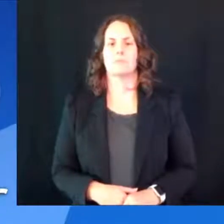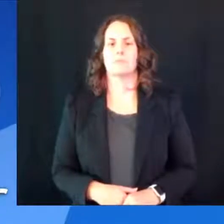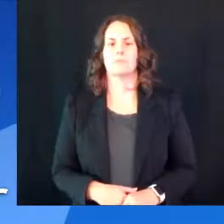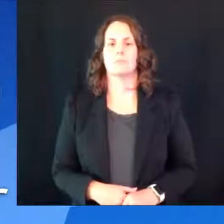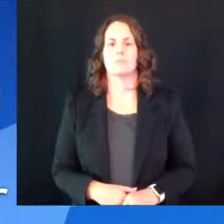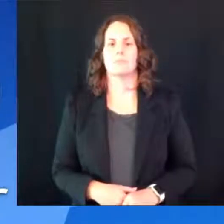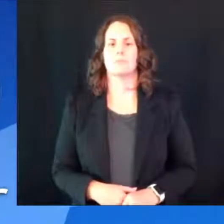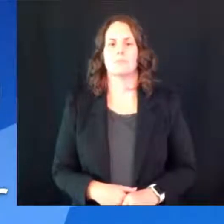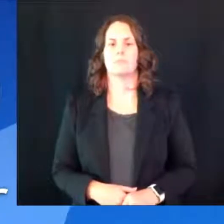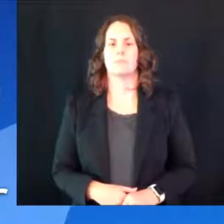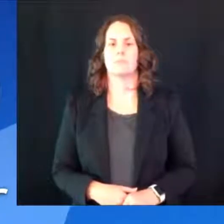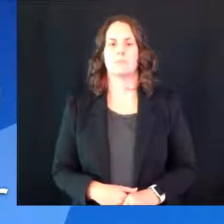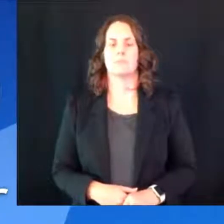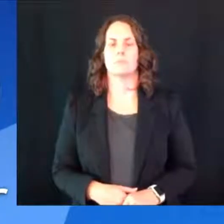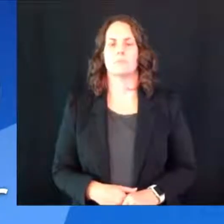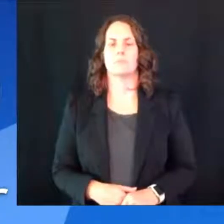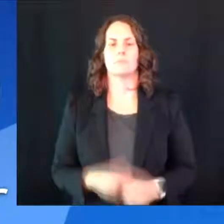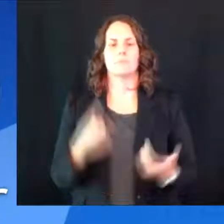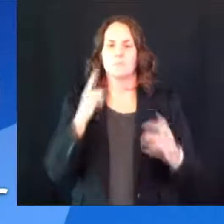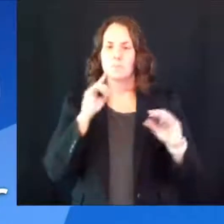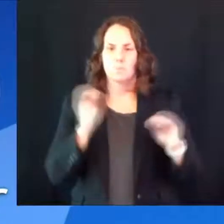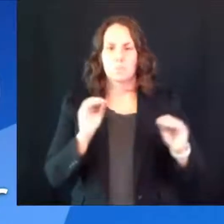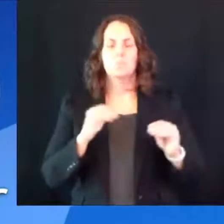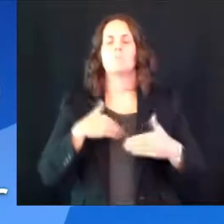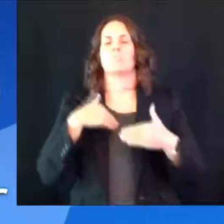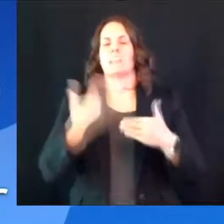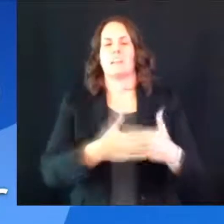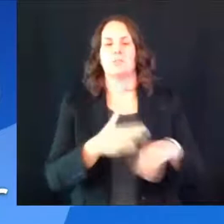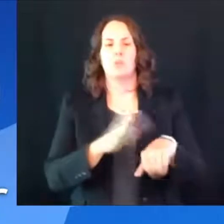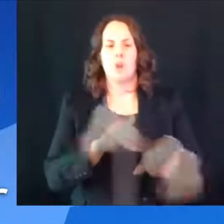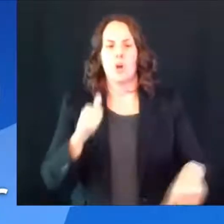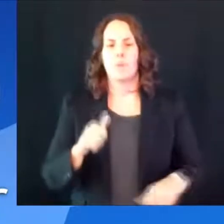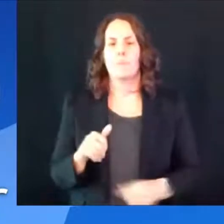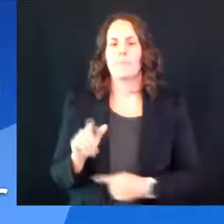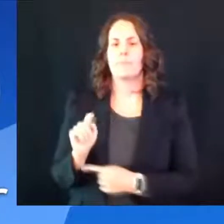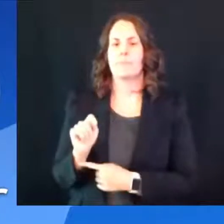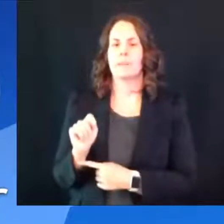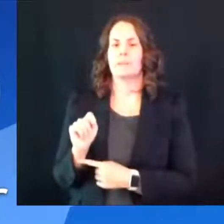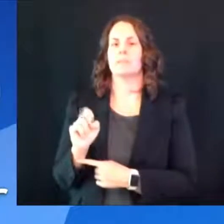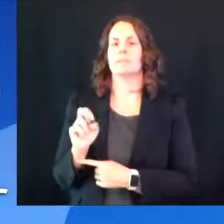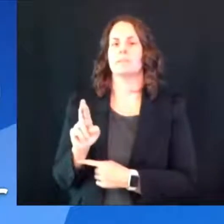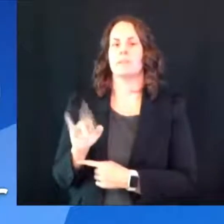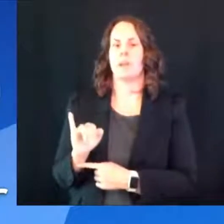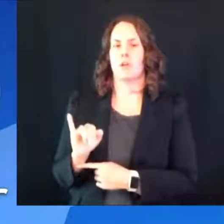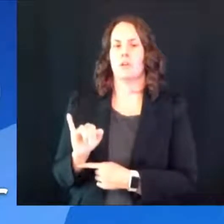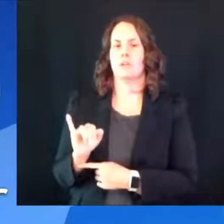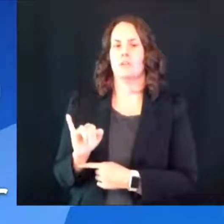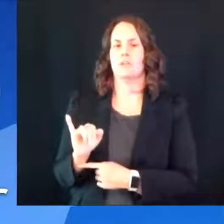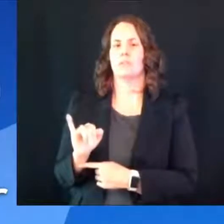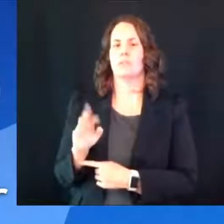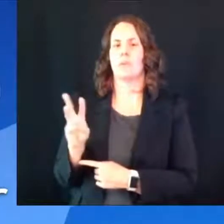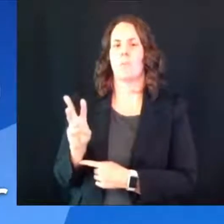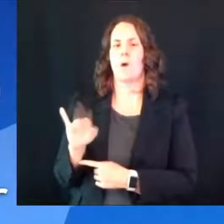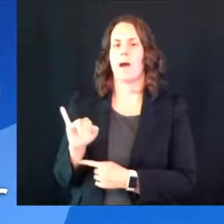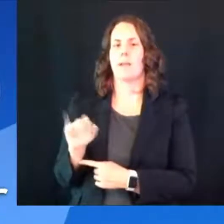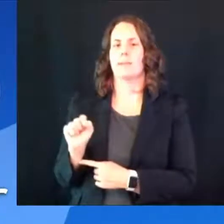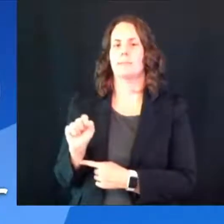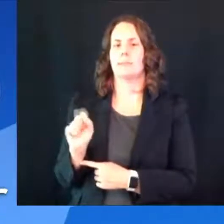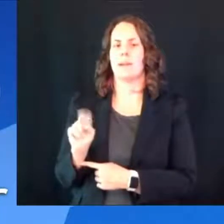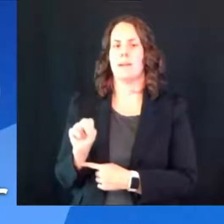All right, let's move on to Terry Sater at WISN in Milwaukee. Terry, are you with us?